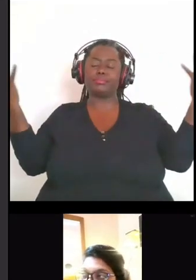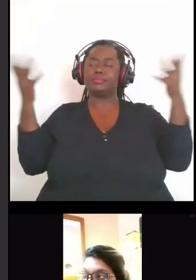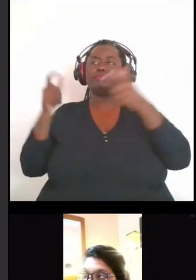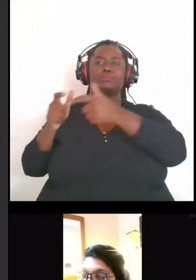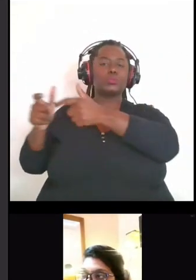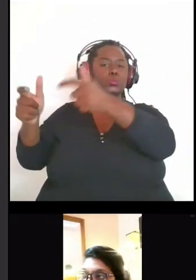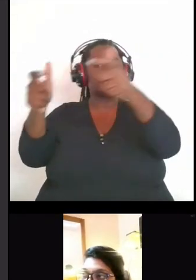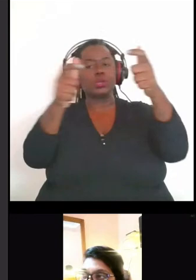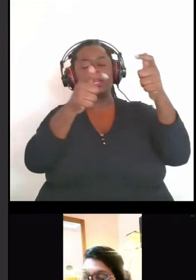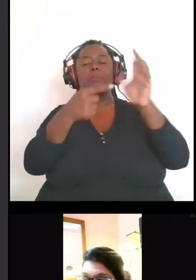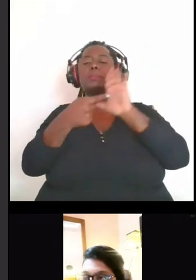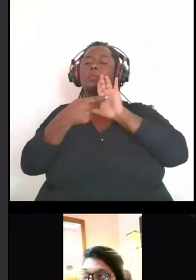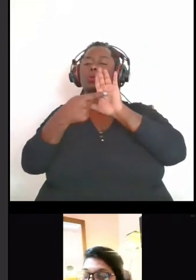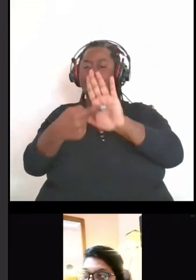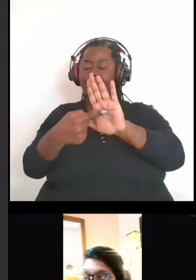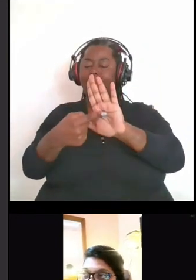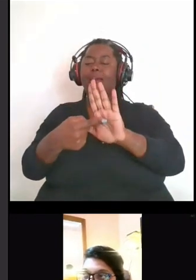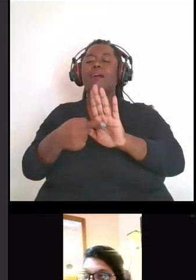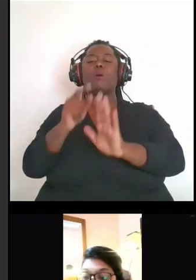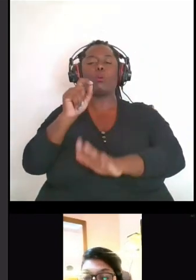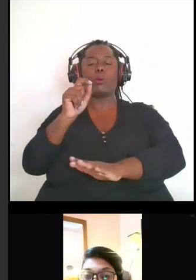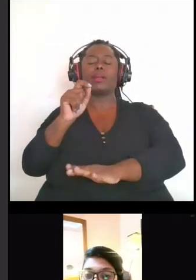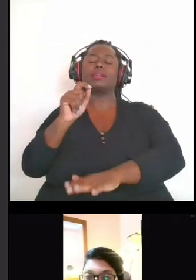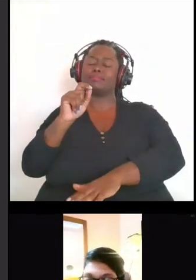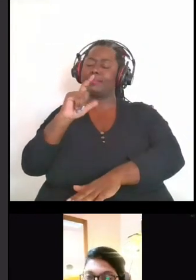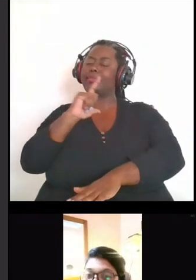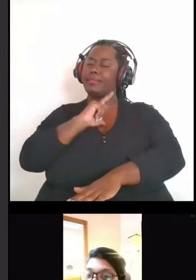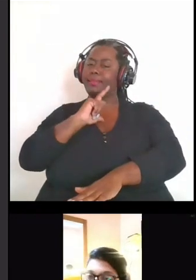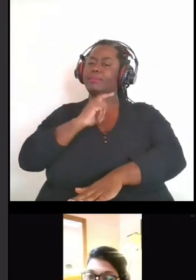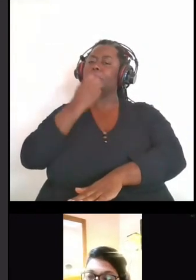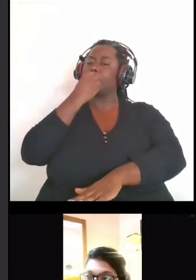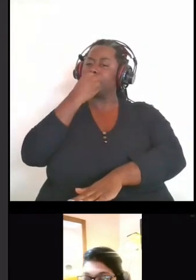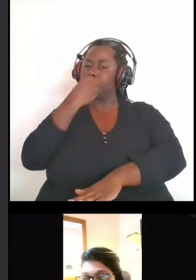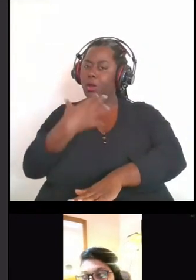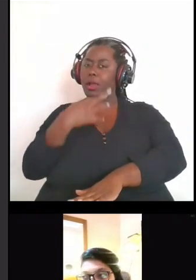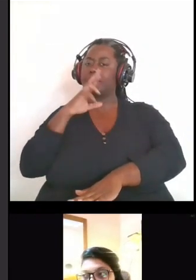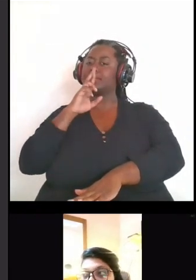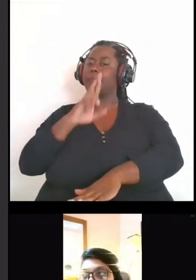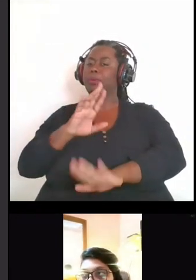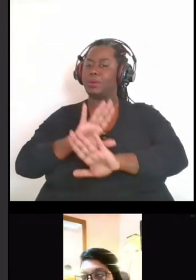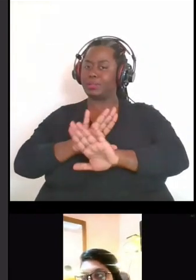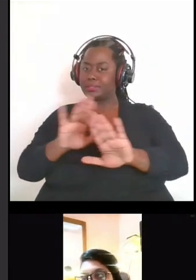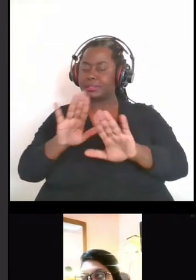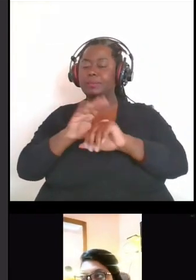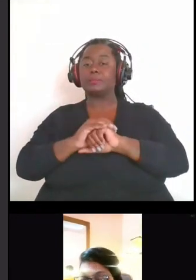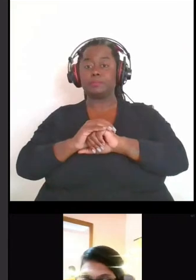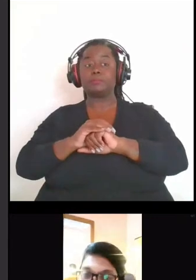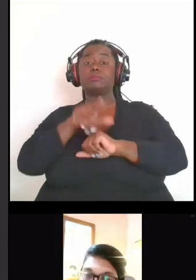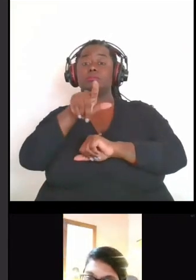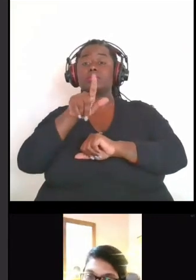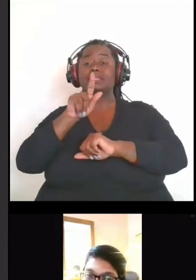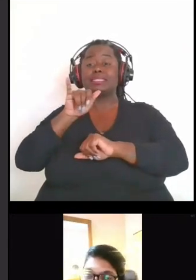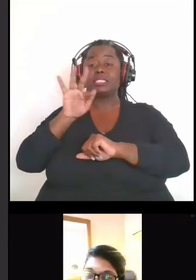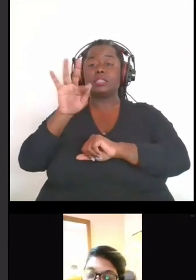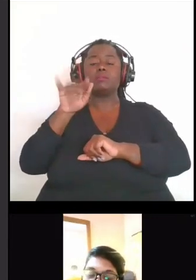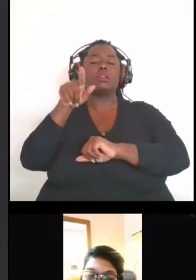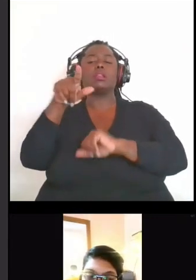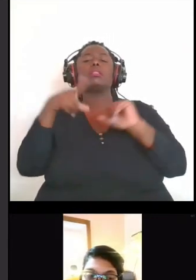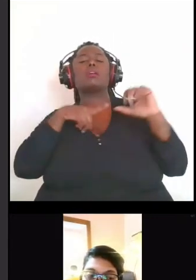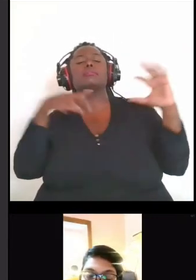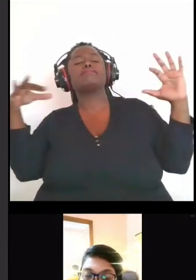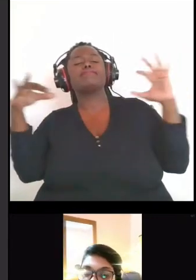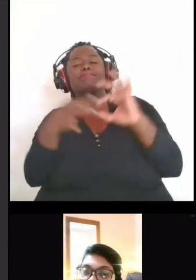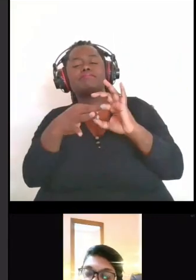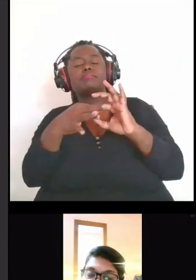GIF is something that is related to a lot of for young adults today and a lot of uh the younger generation